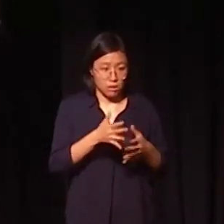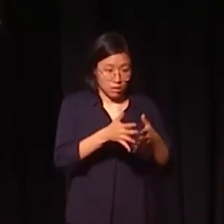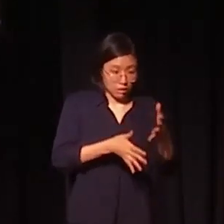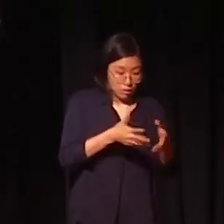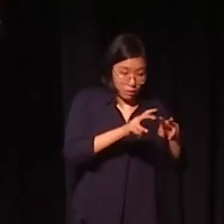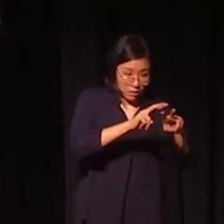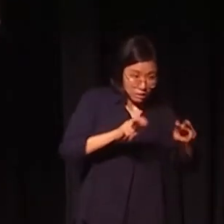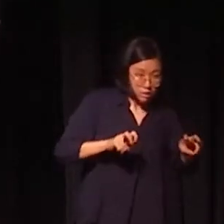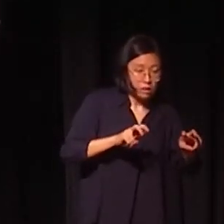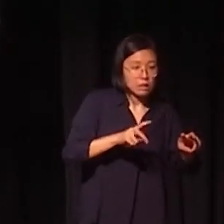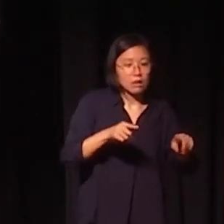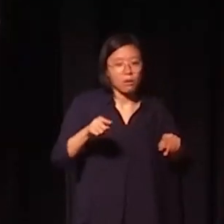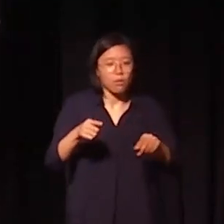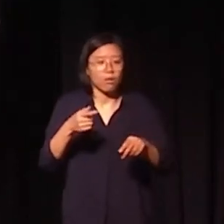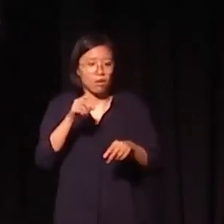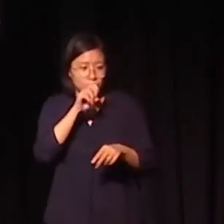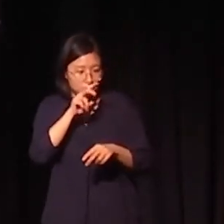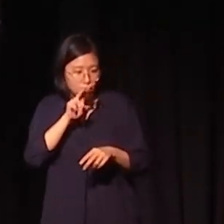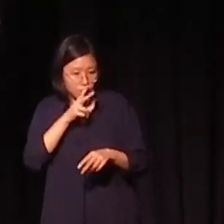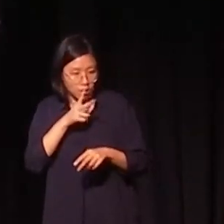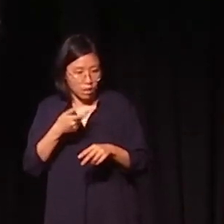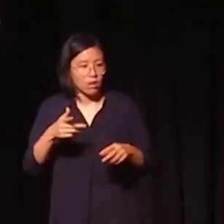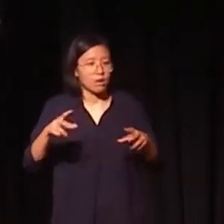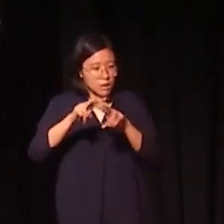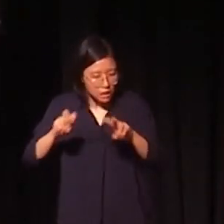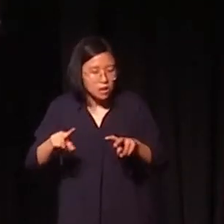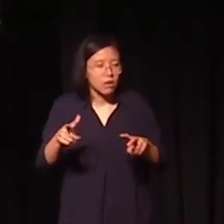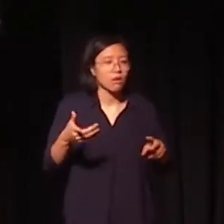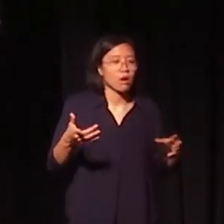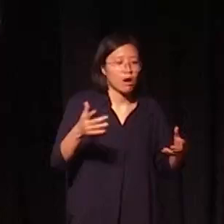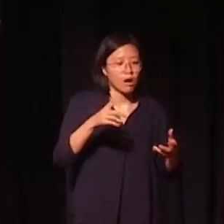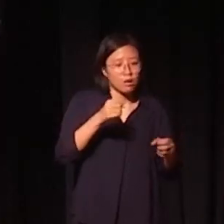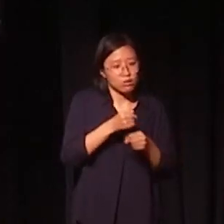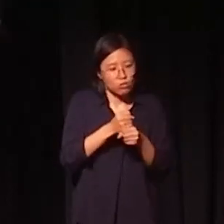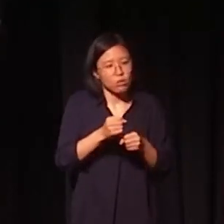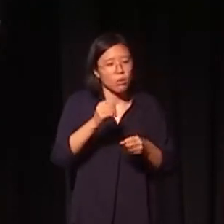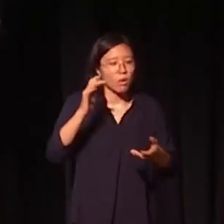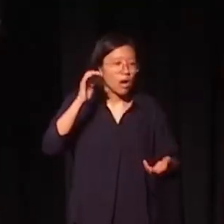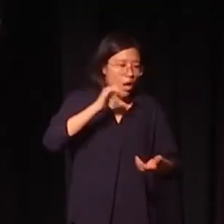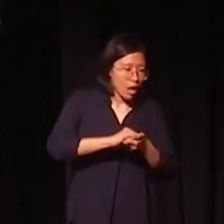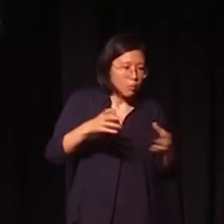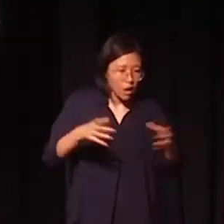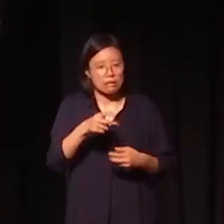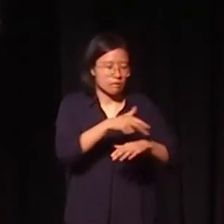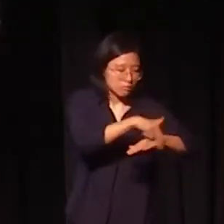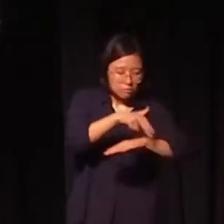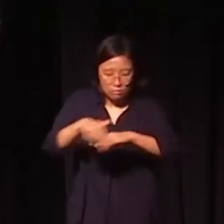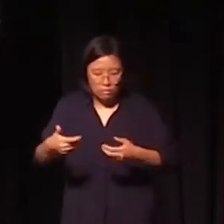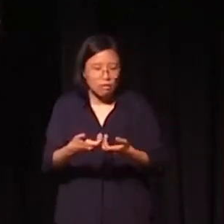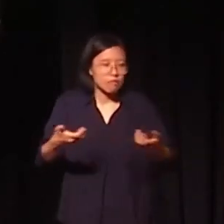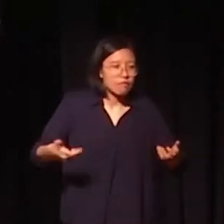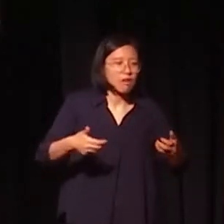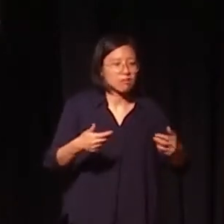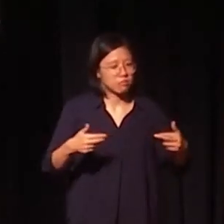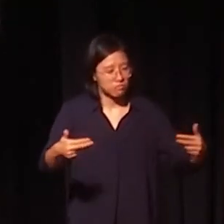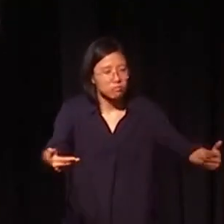working together on the same projects. We're still seeing them quite separate, but we do have a lot more exchange than we used to. So